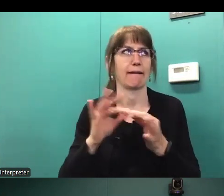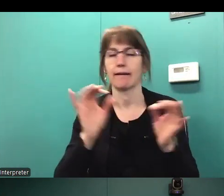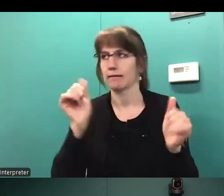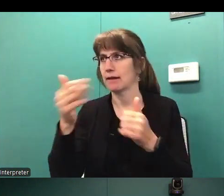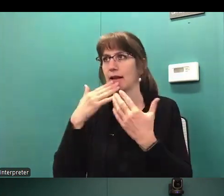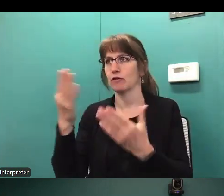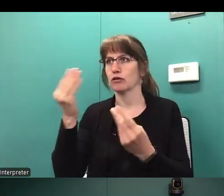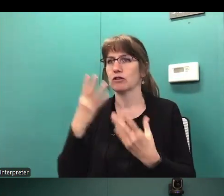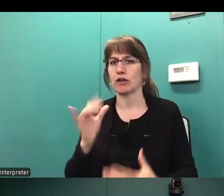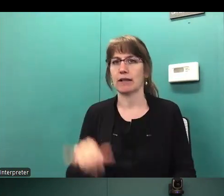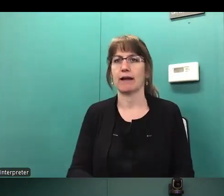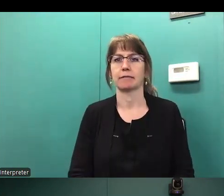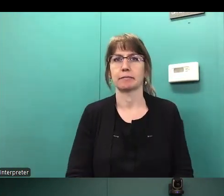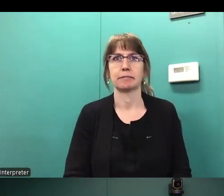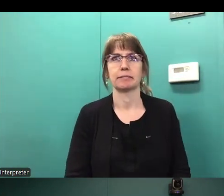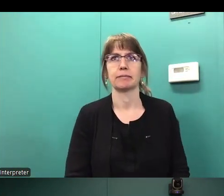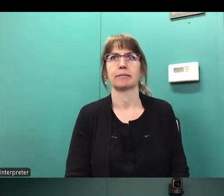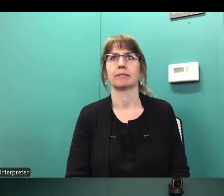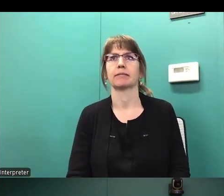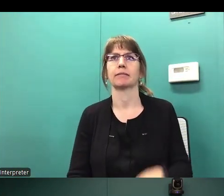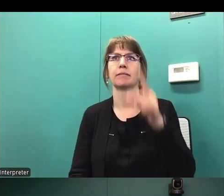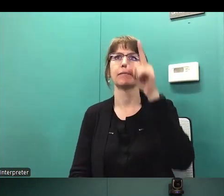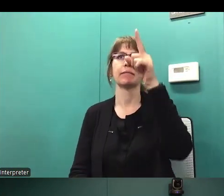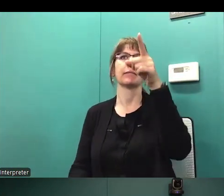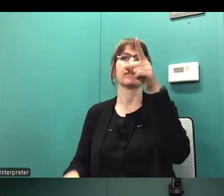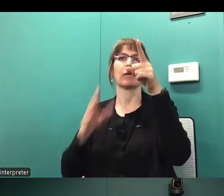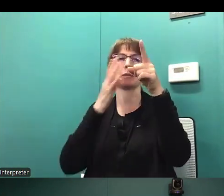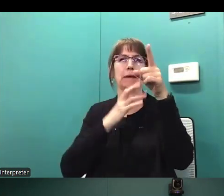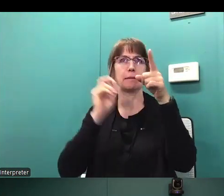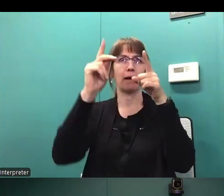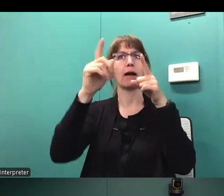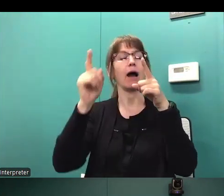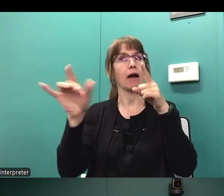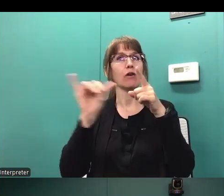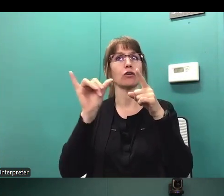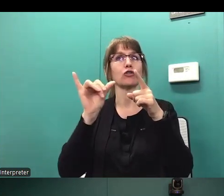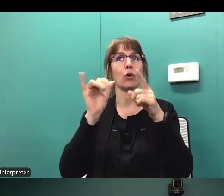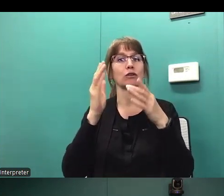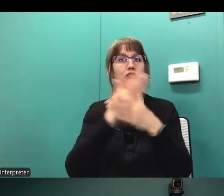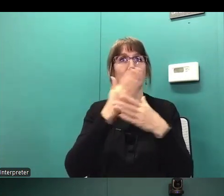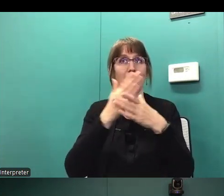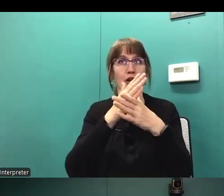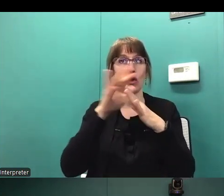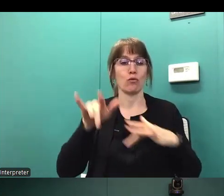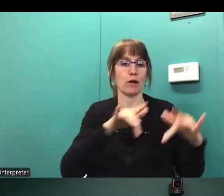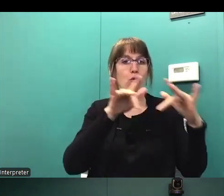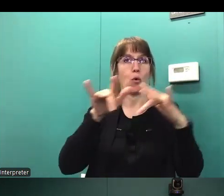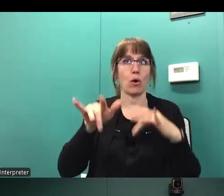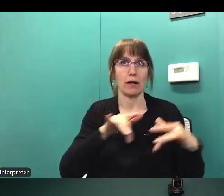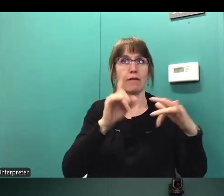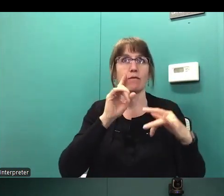that. Where are we at with time? I've even shared like the recorded language sample with the SLP so they Oh, can yeah. phonetically transcribe it,